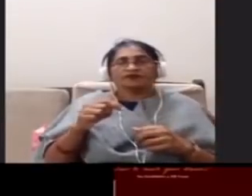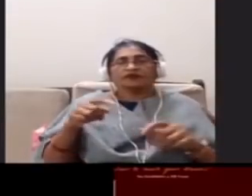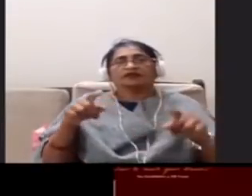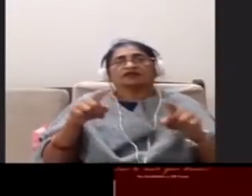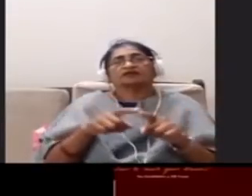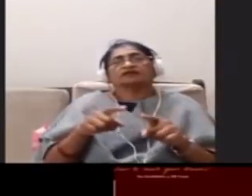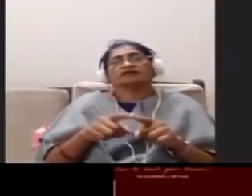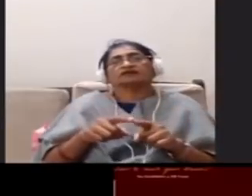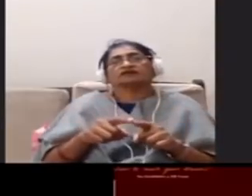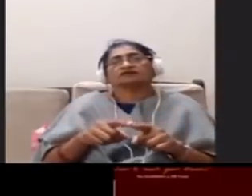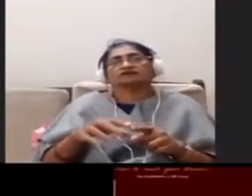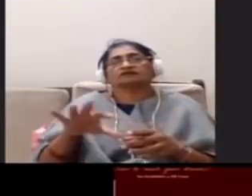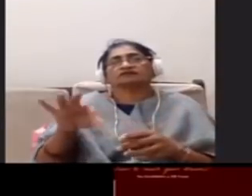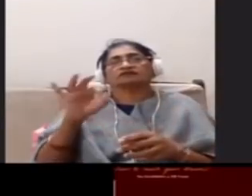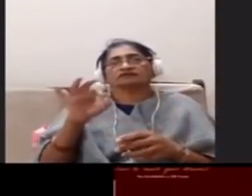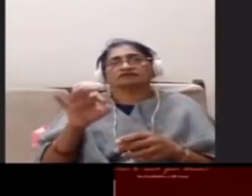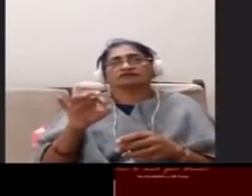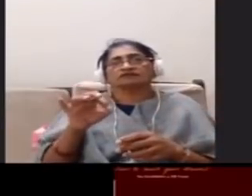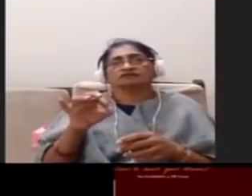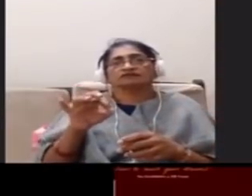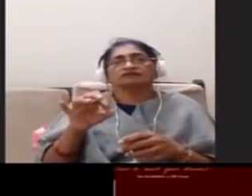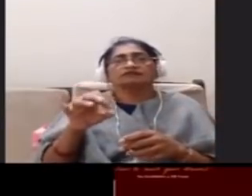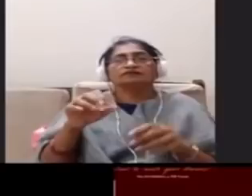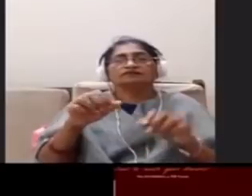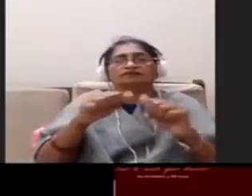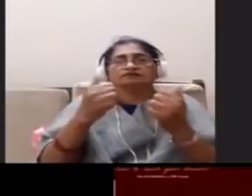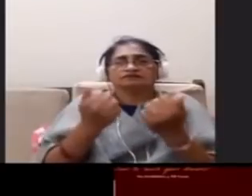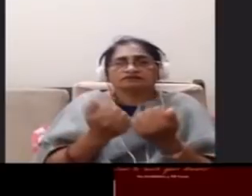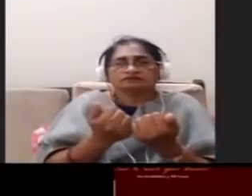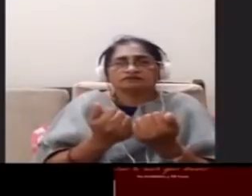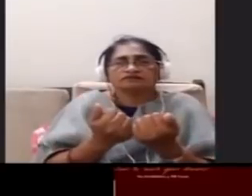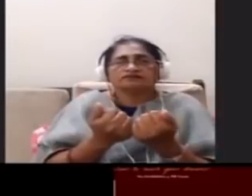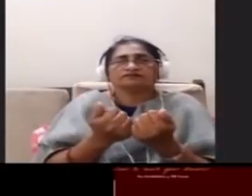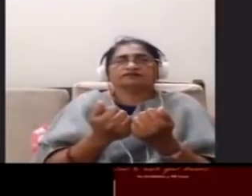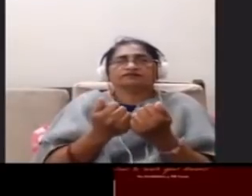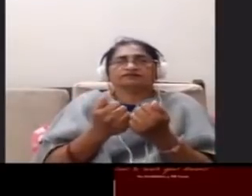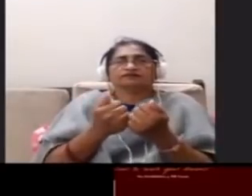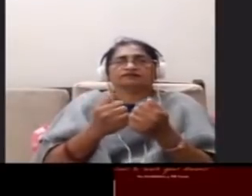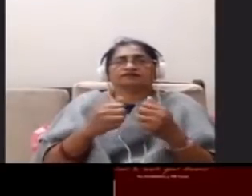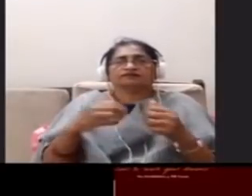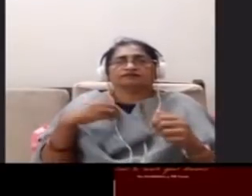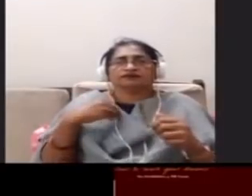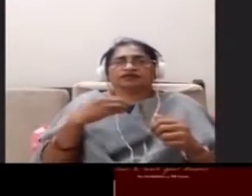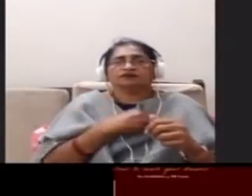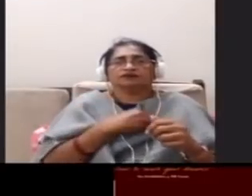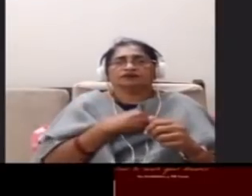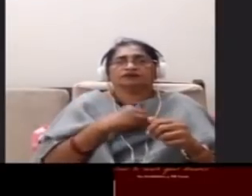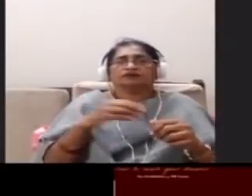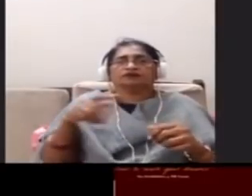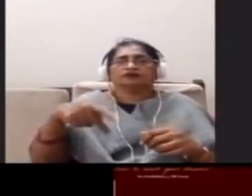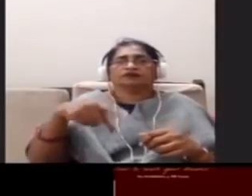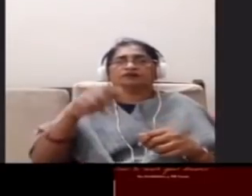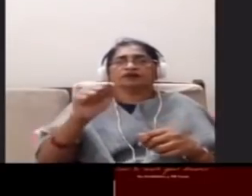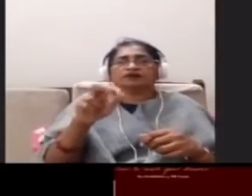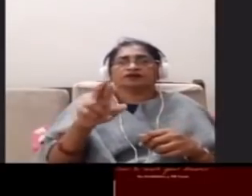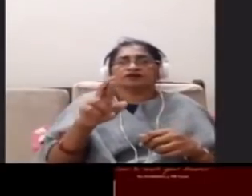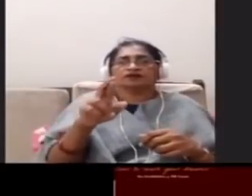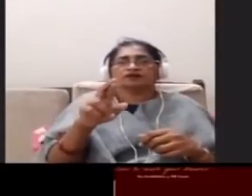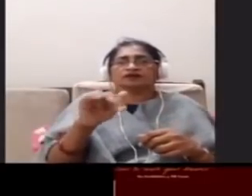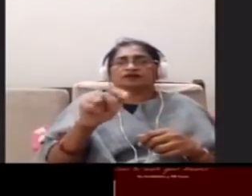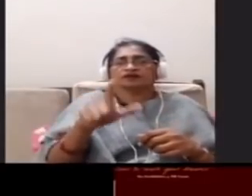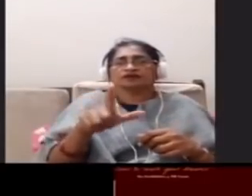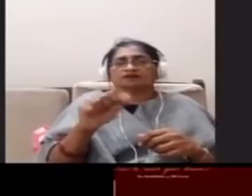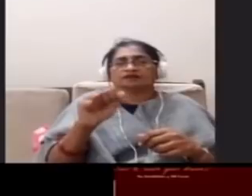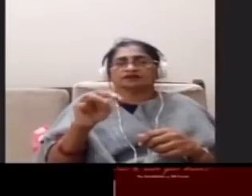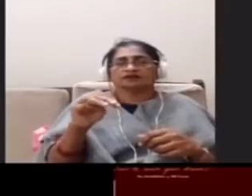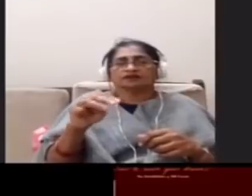I founded the Kenya Disability Parliamentary Association, which is an association of members of Parliament with disabilities, the first ever in this country. Now, ladies and